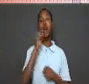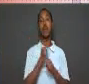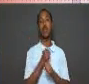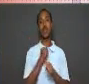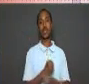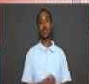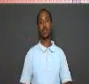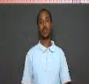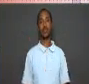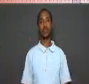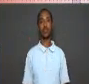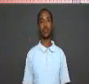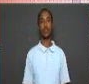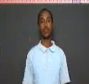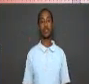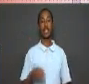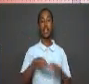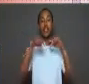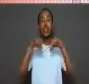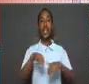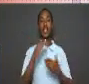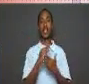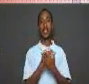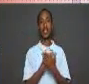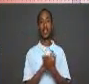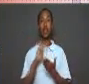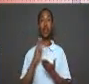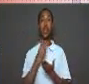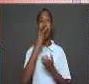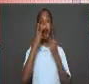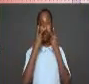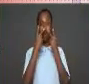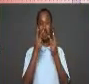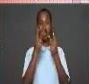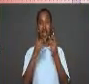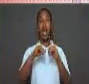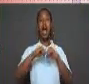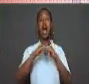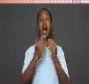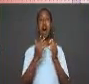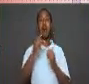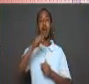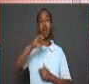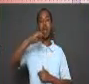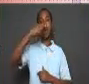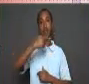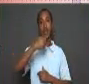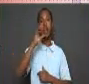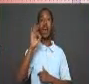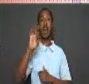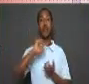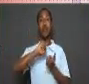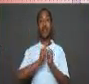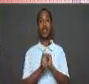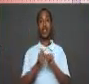produced. In today's lesson, we are going to learn how pig iron is